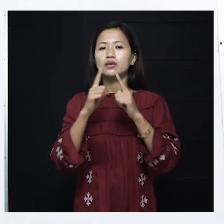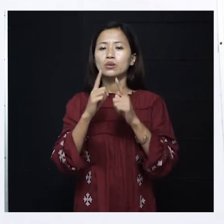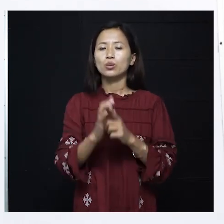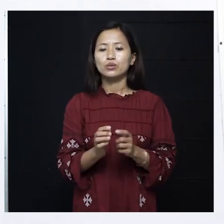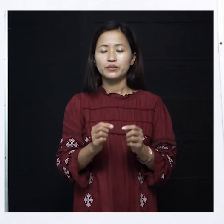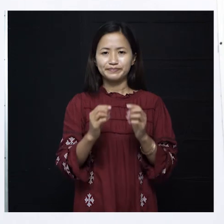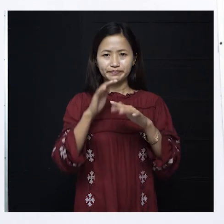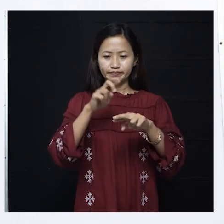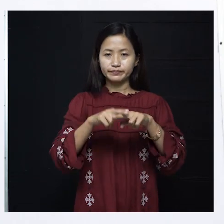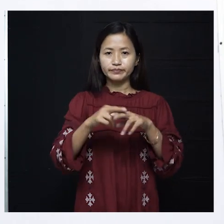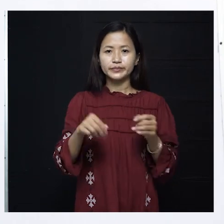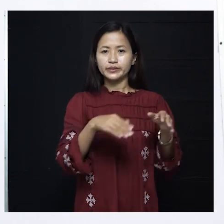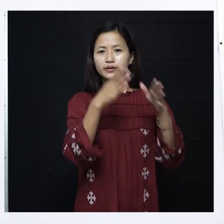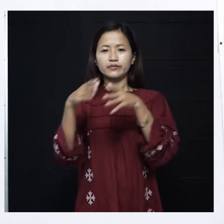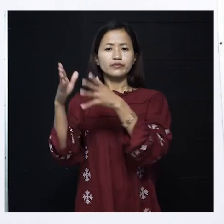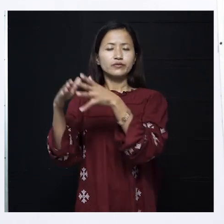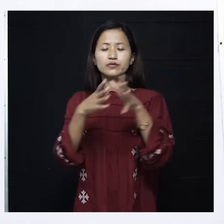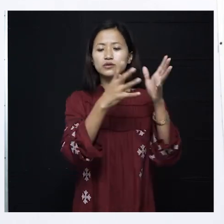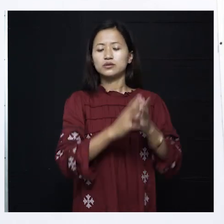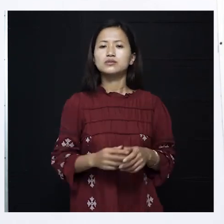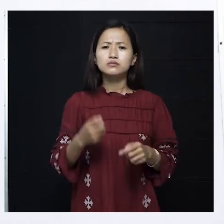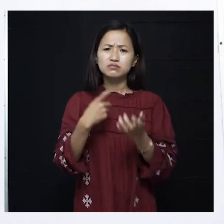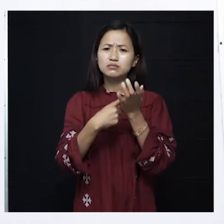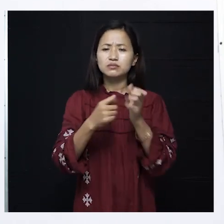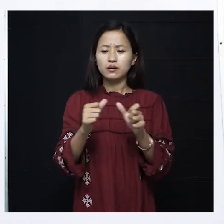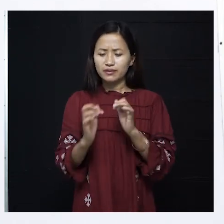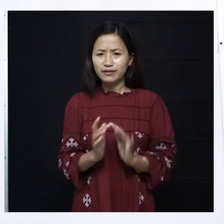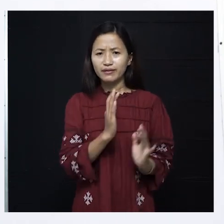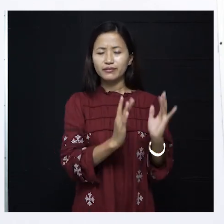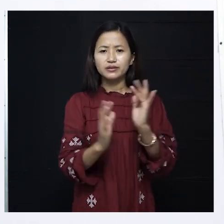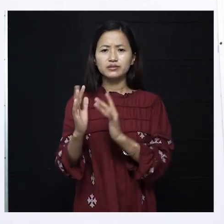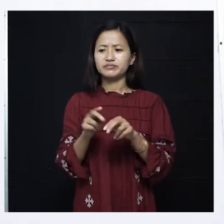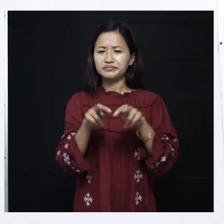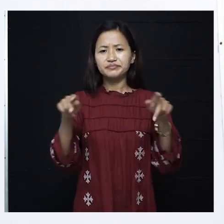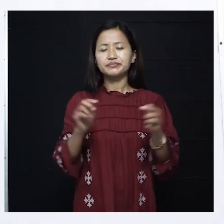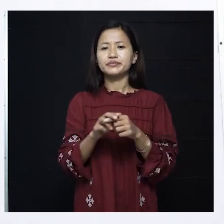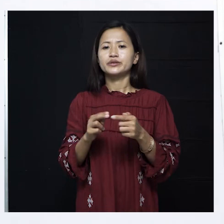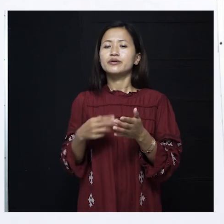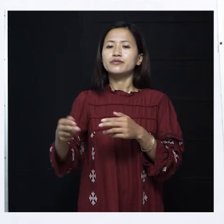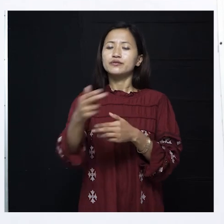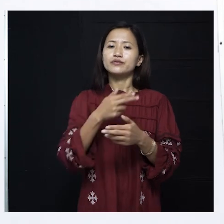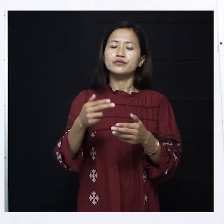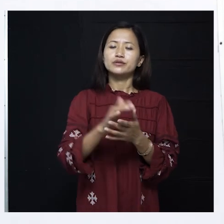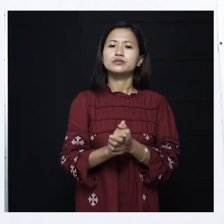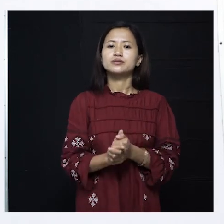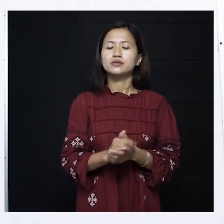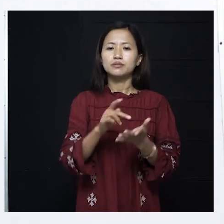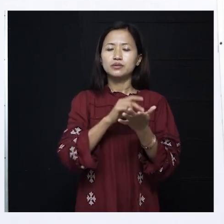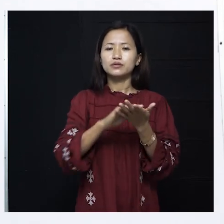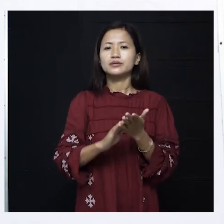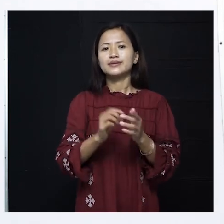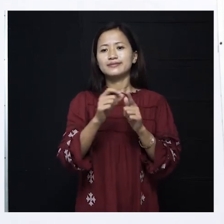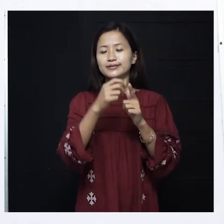about the forest or agricultural field. Okay, Then apart from that, we also have